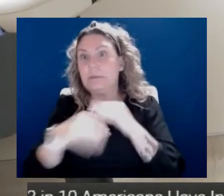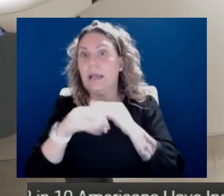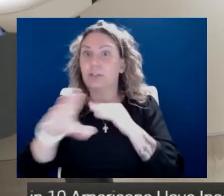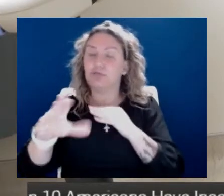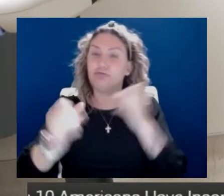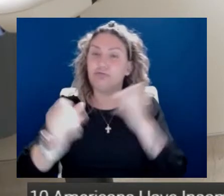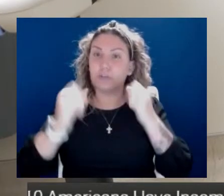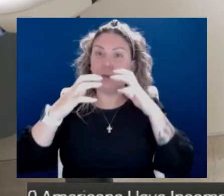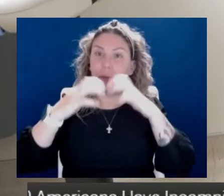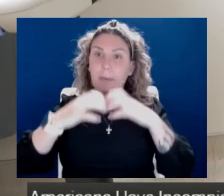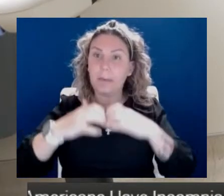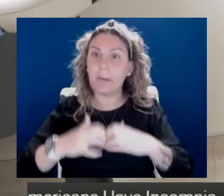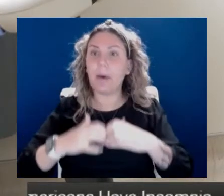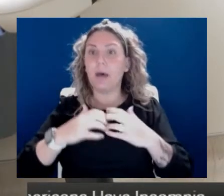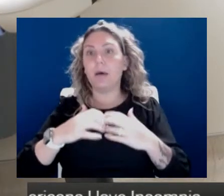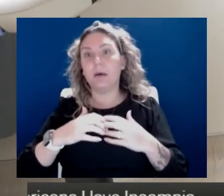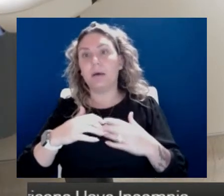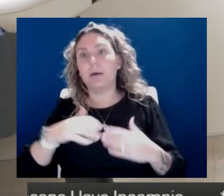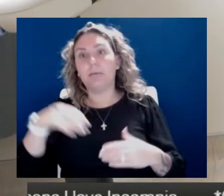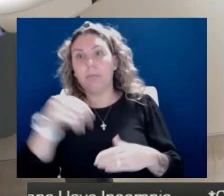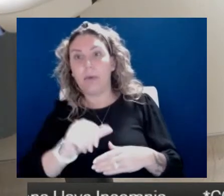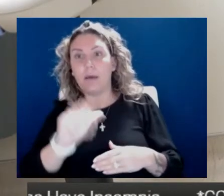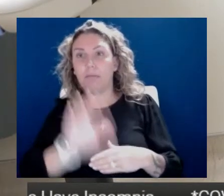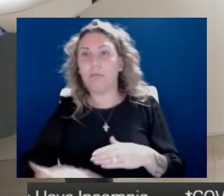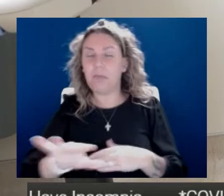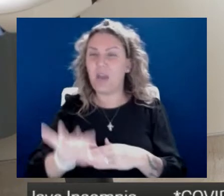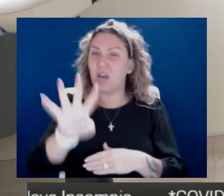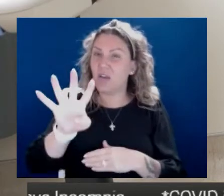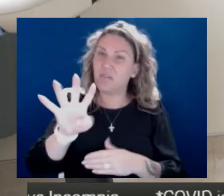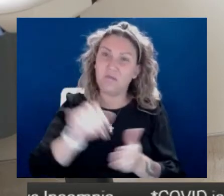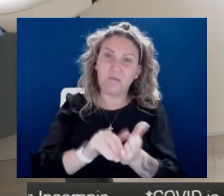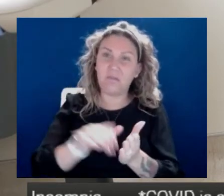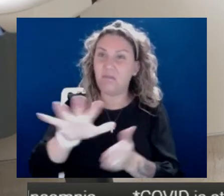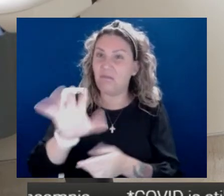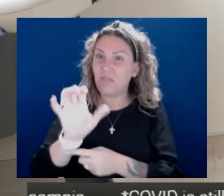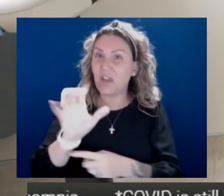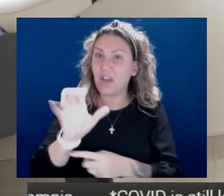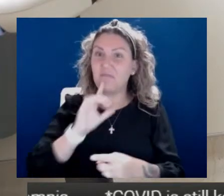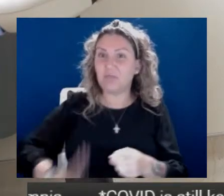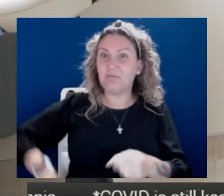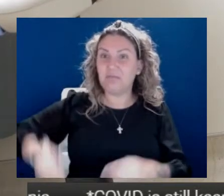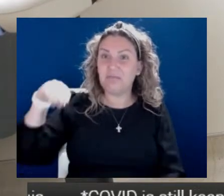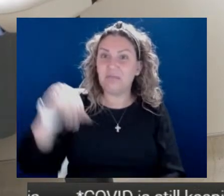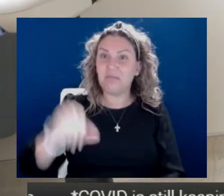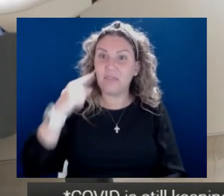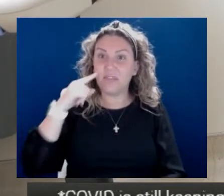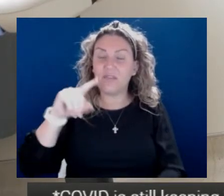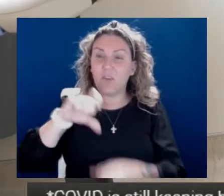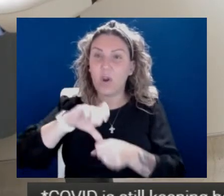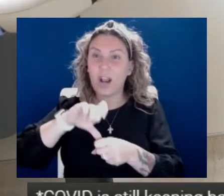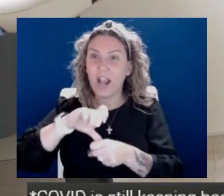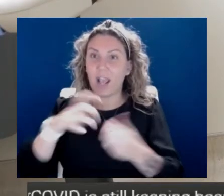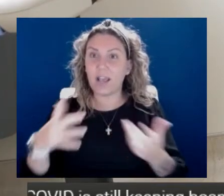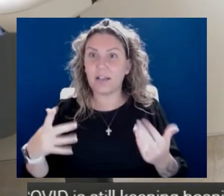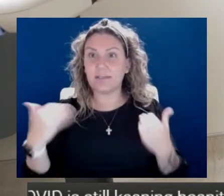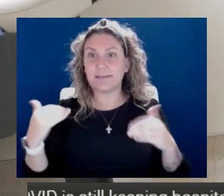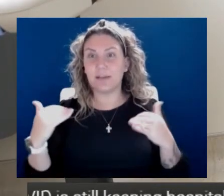So that ended up being around $4,500 just out of pocket for gas. So the gas cards